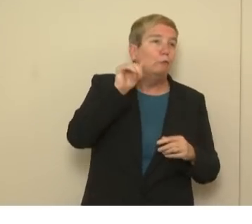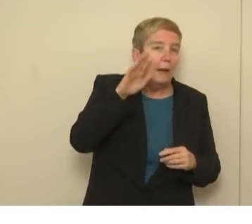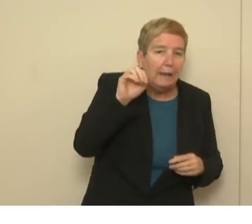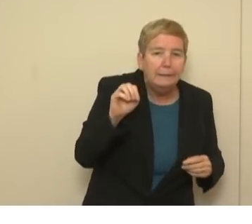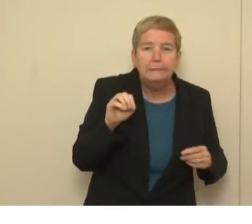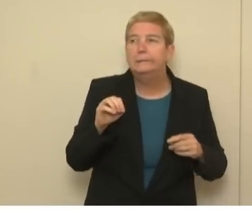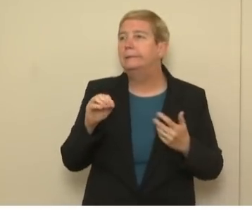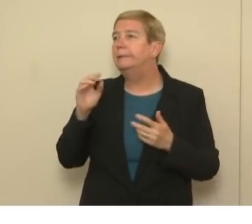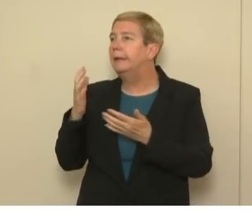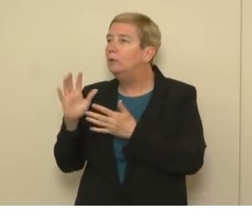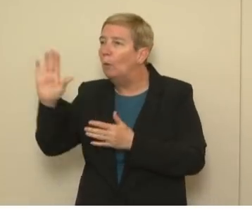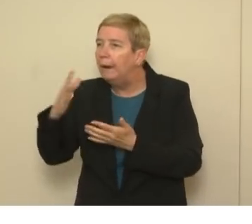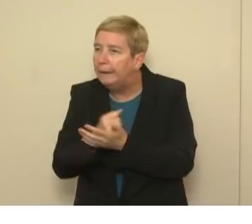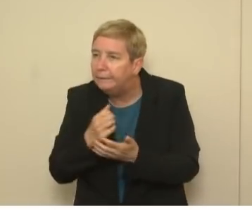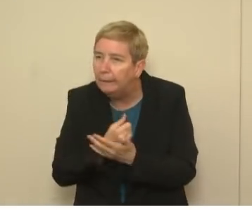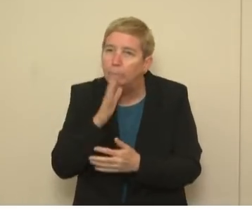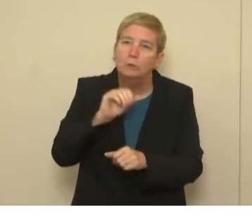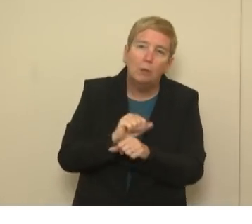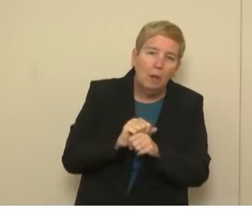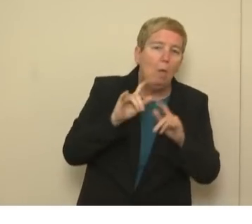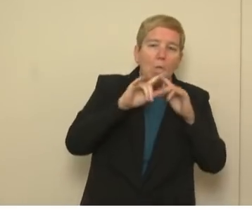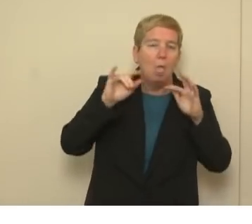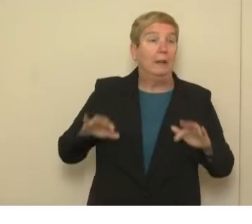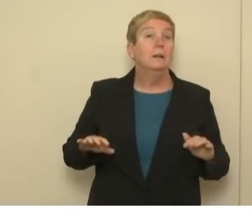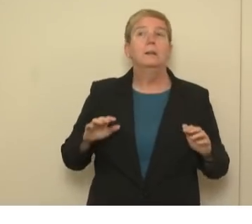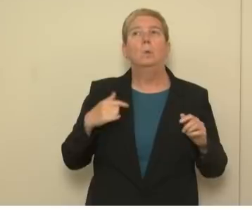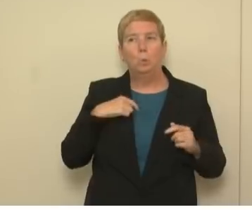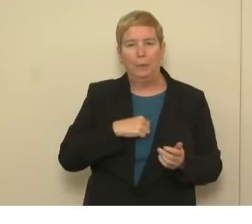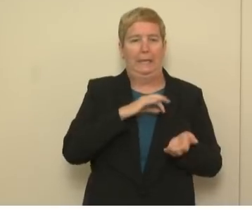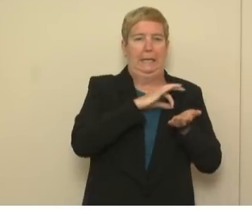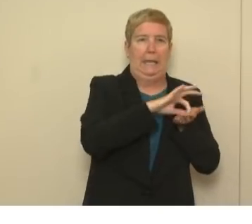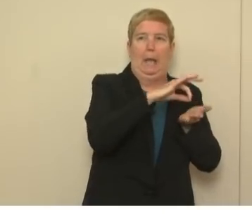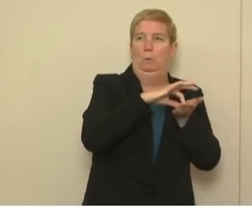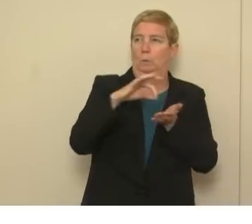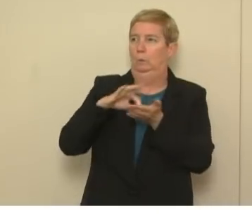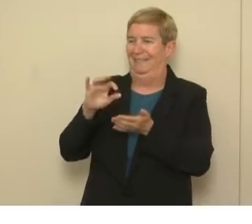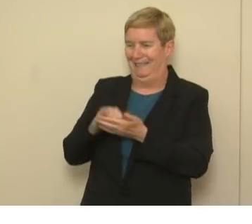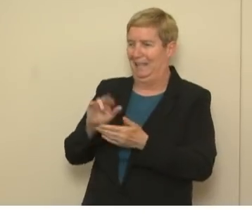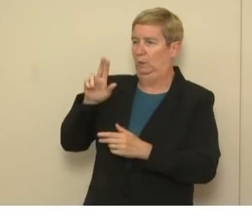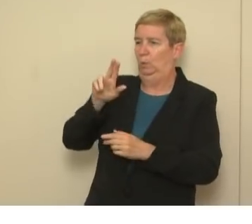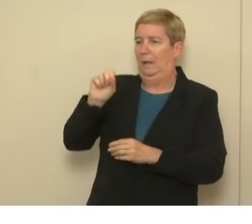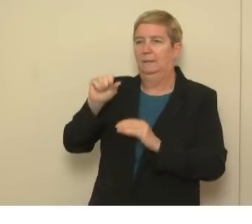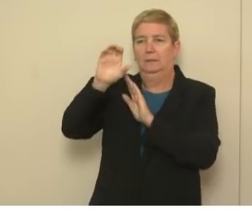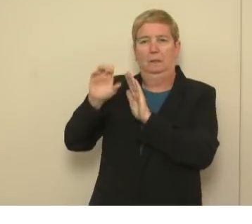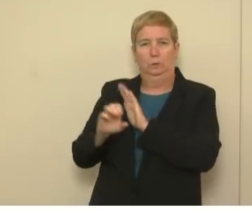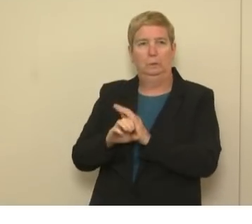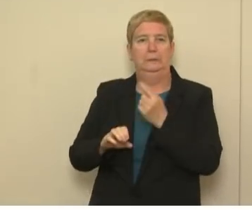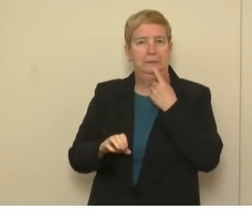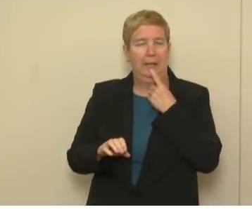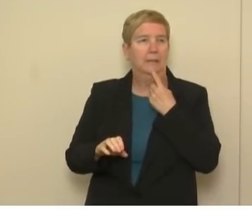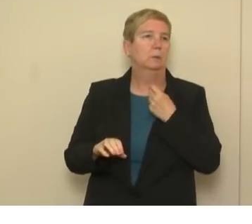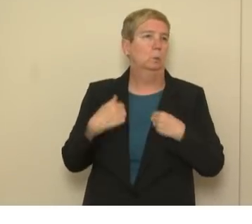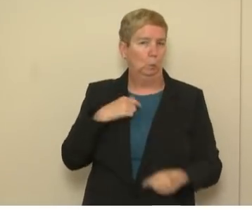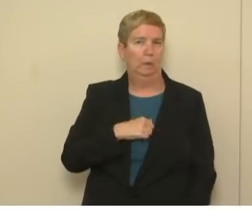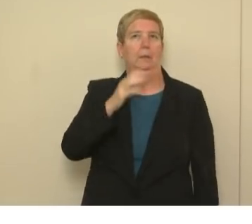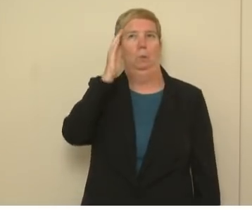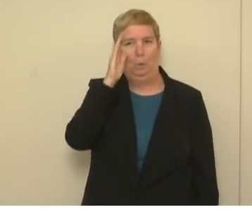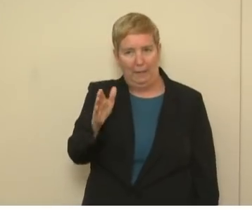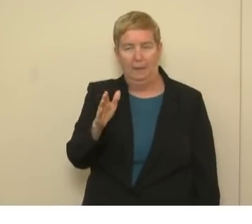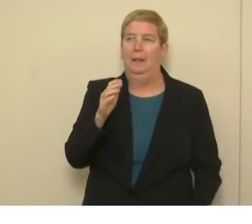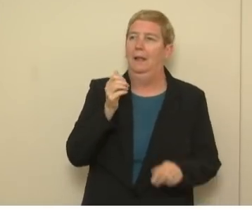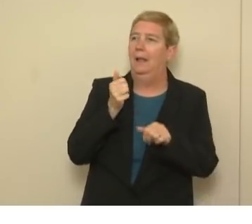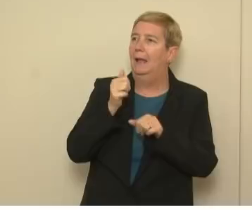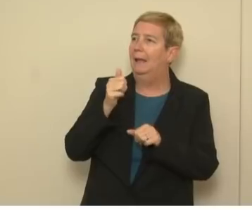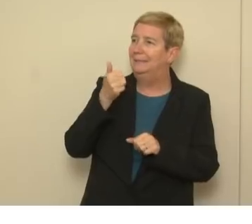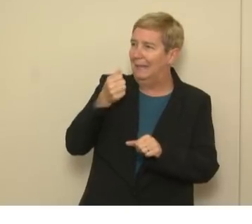Every single New Mexican, every single person in the country will get counted. It is guaranteed by the Constitution. But you have to do